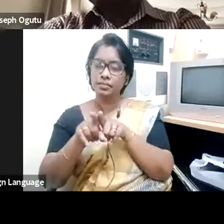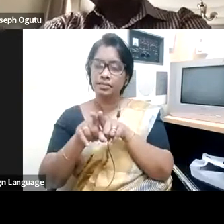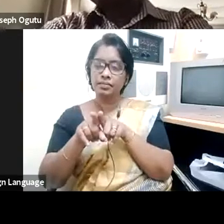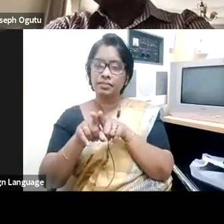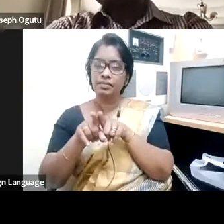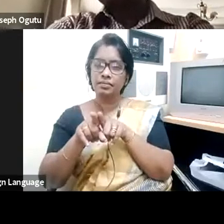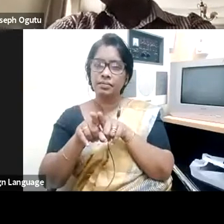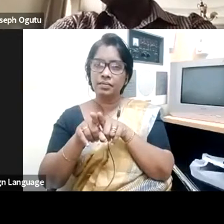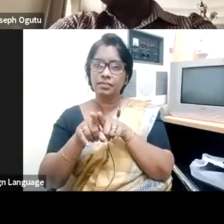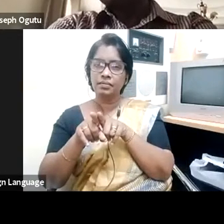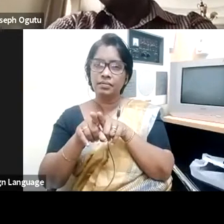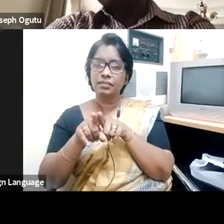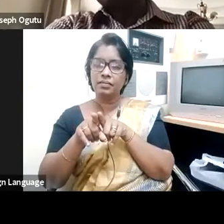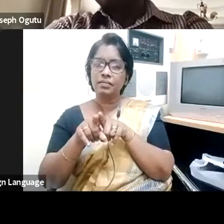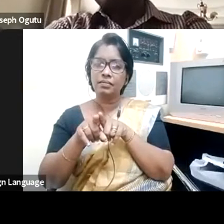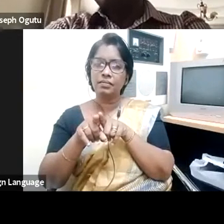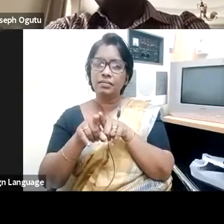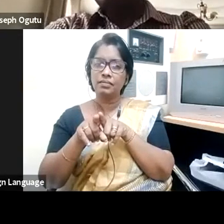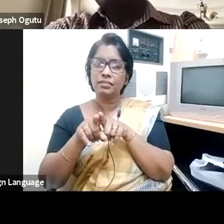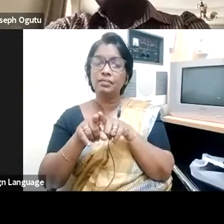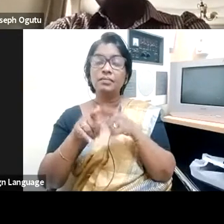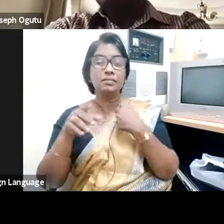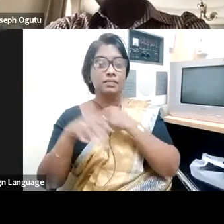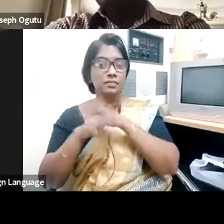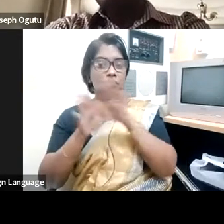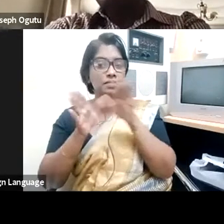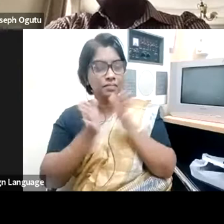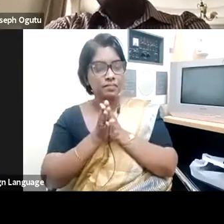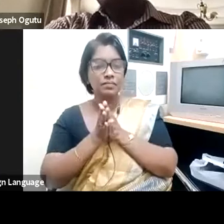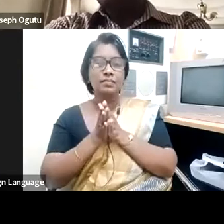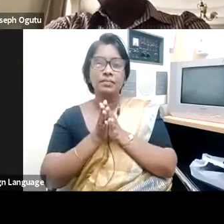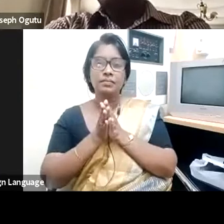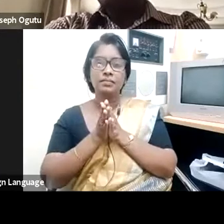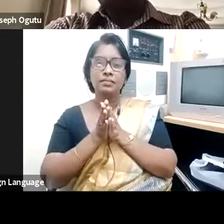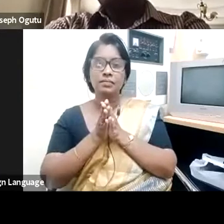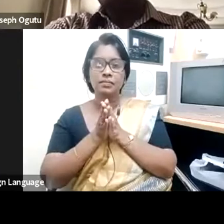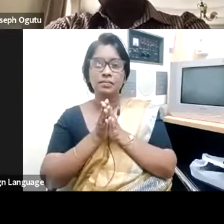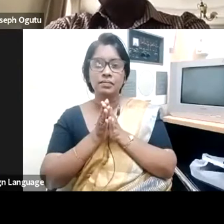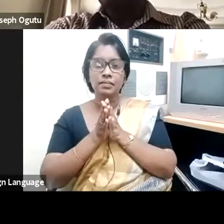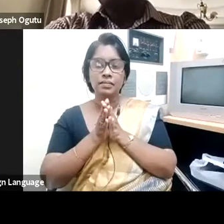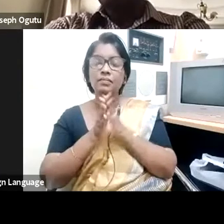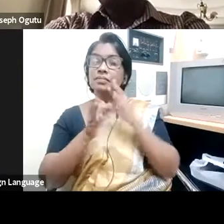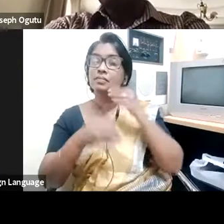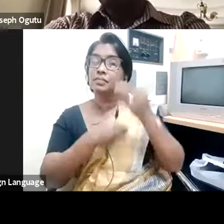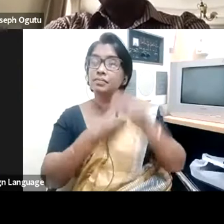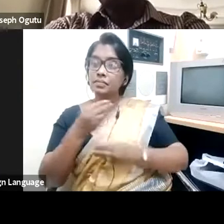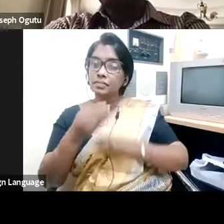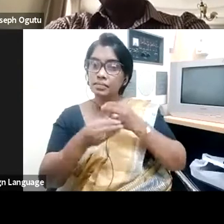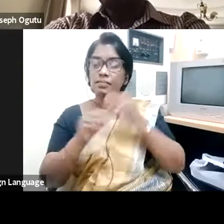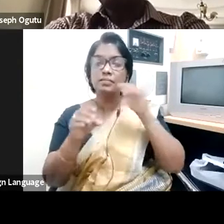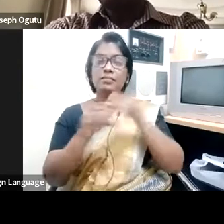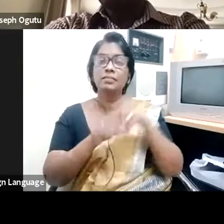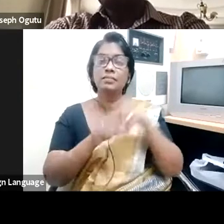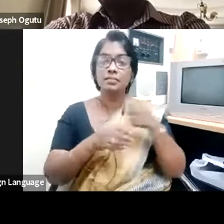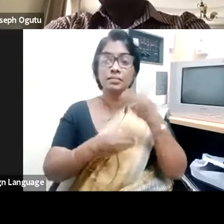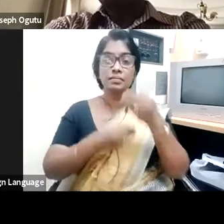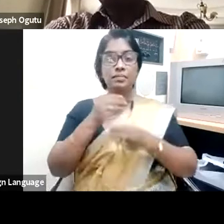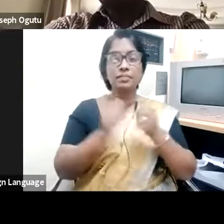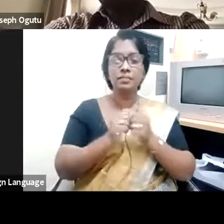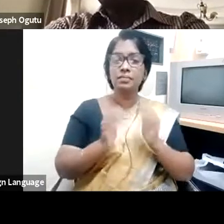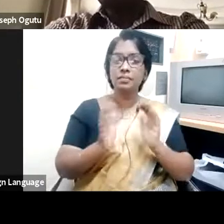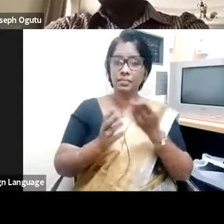because we try to innovate within a business that is used to efficiency and